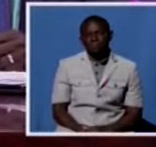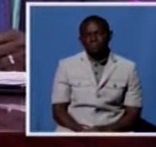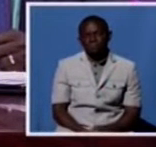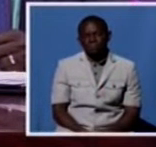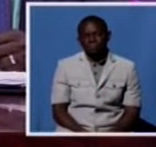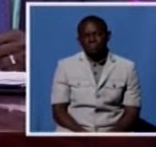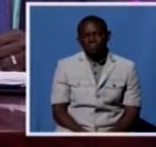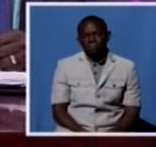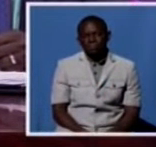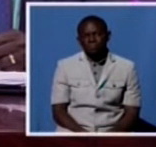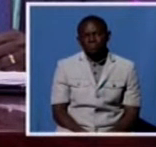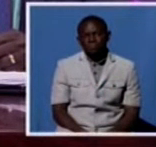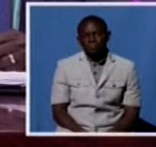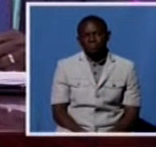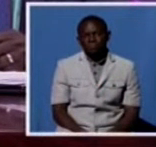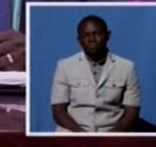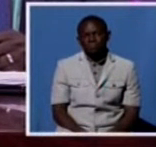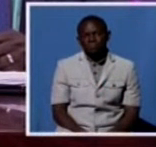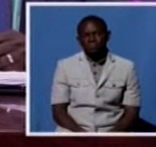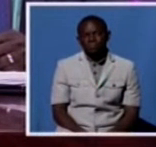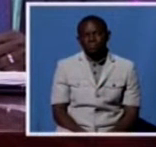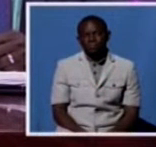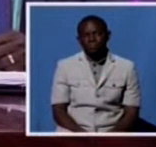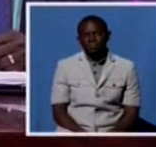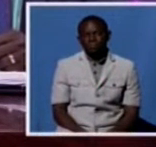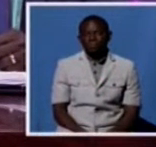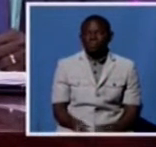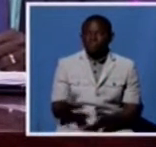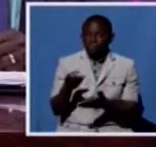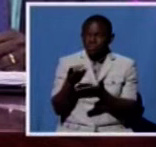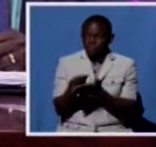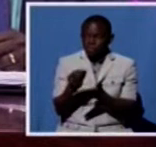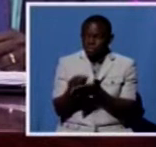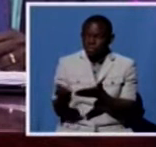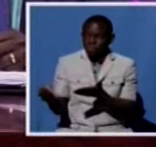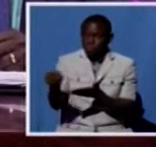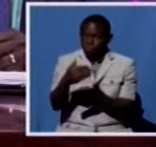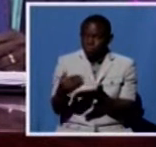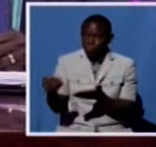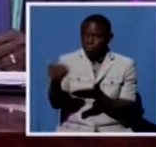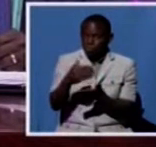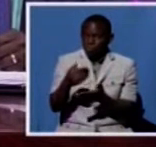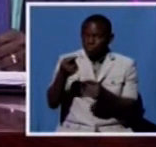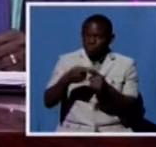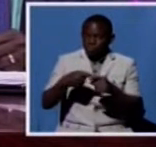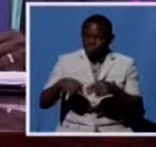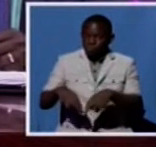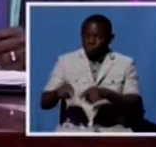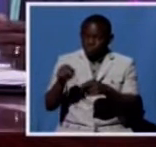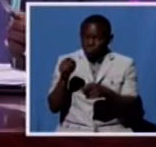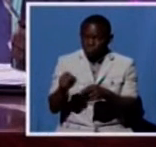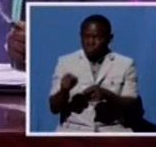a bigger portion it tends to go to rehabilitation and